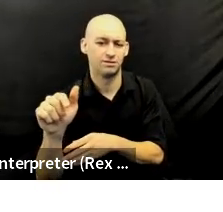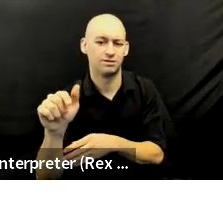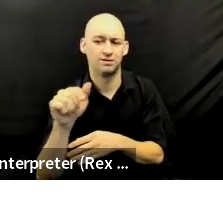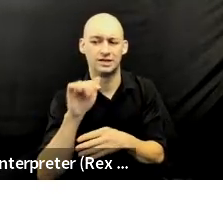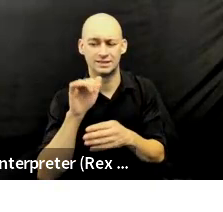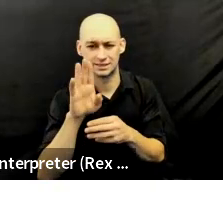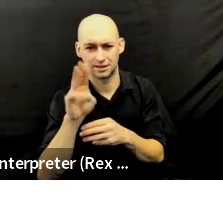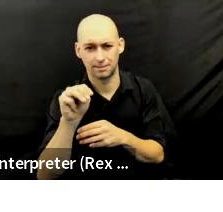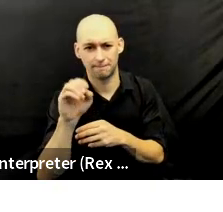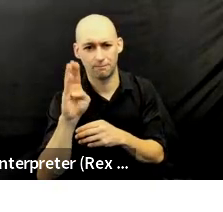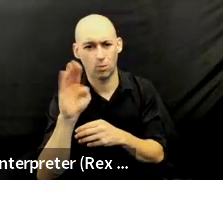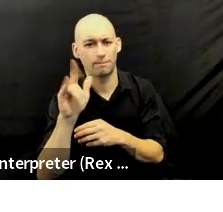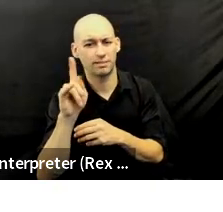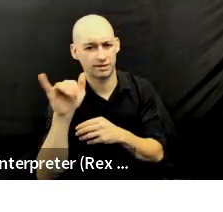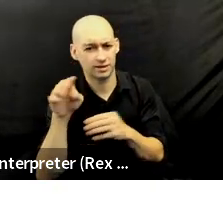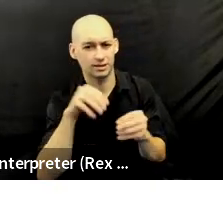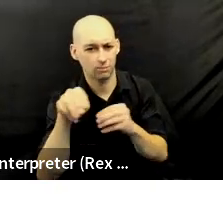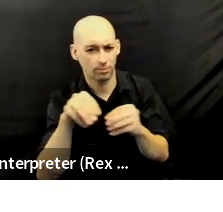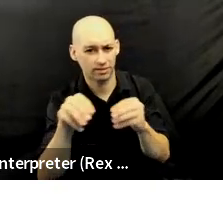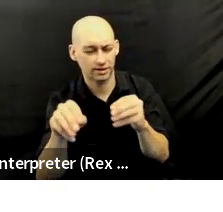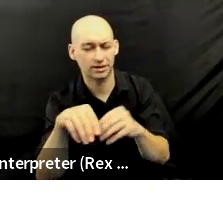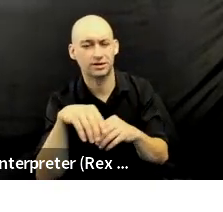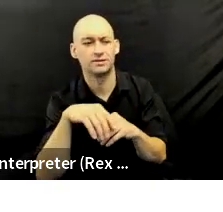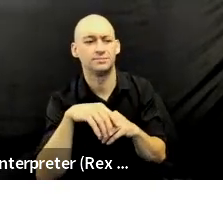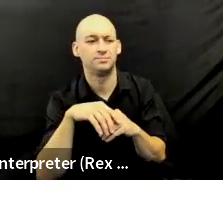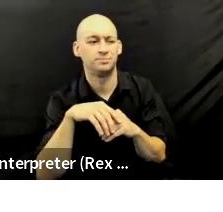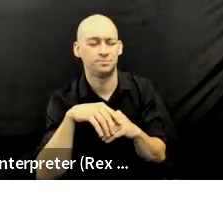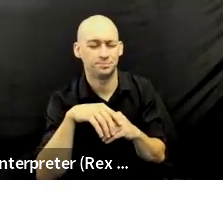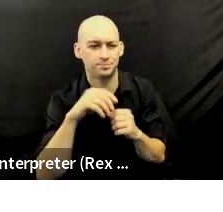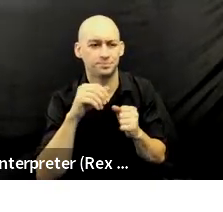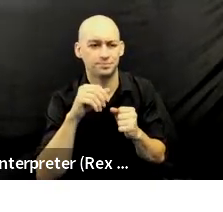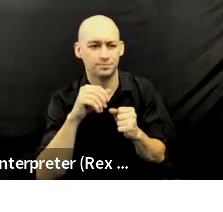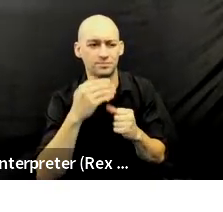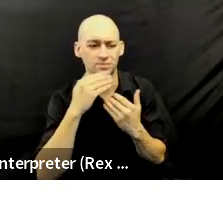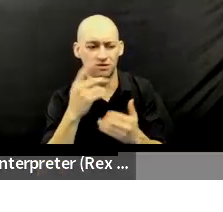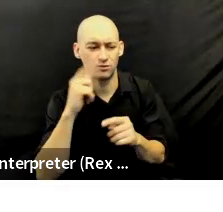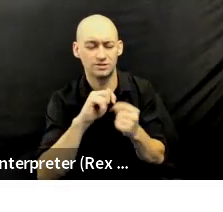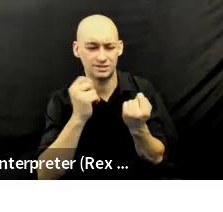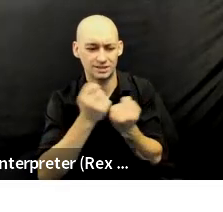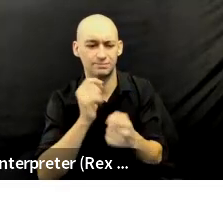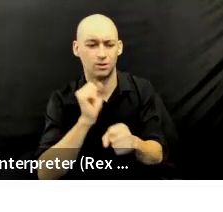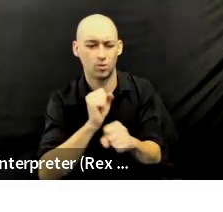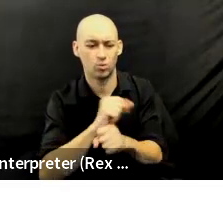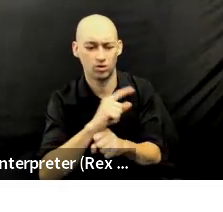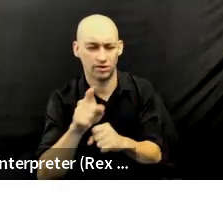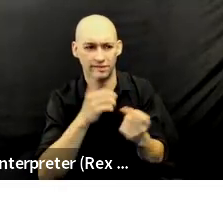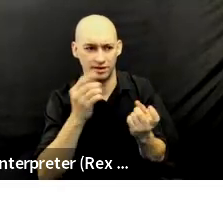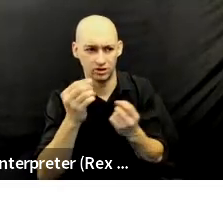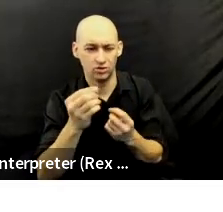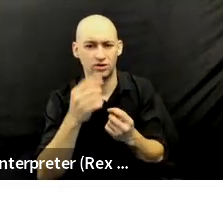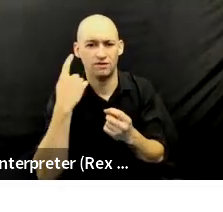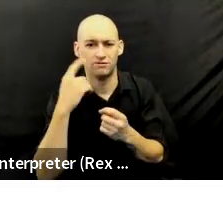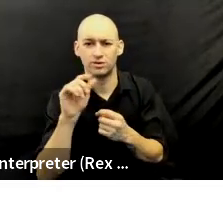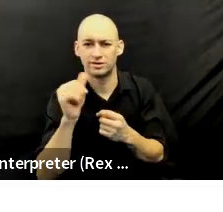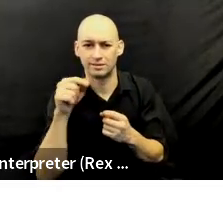for people. So thankful for the team at SMART for the work that they did to get the $10.1 million